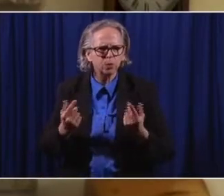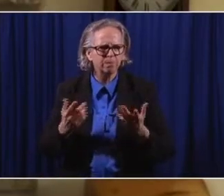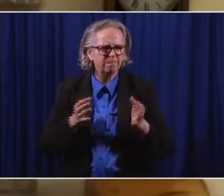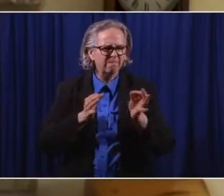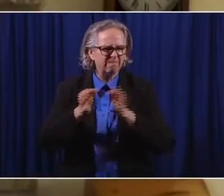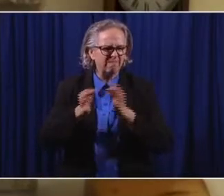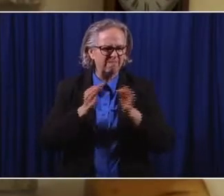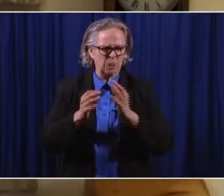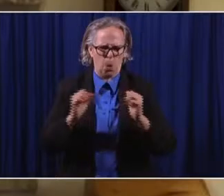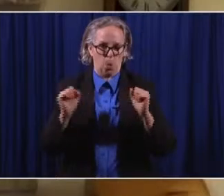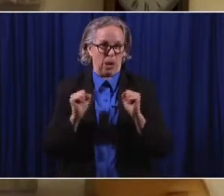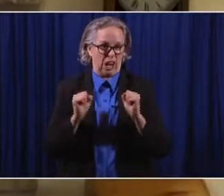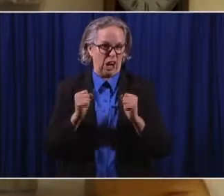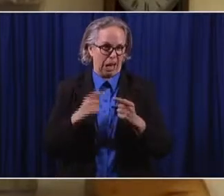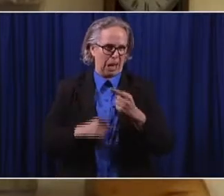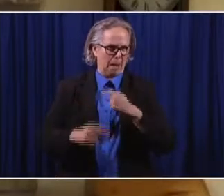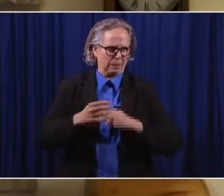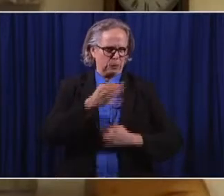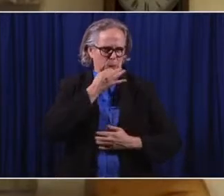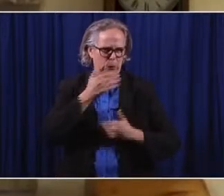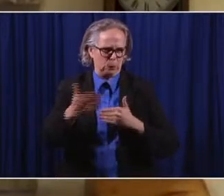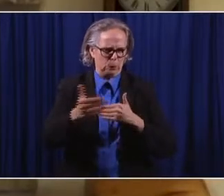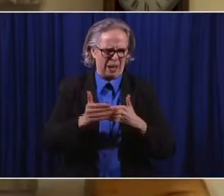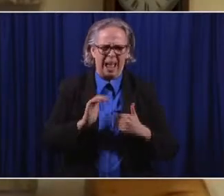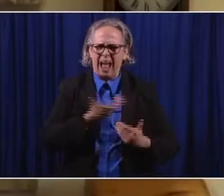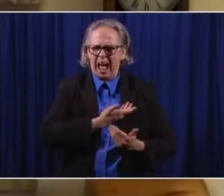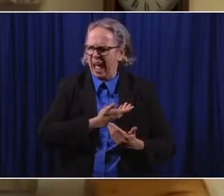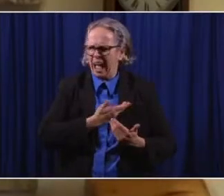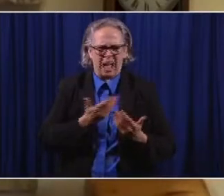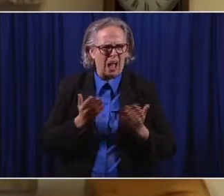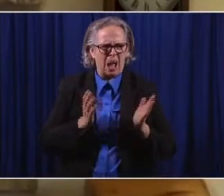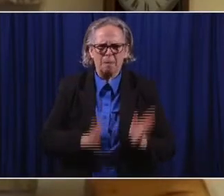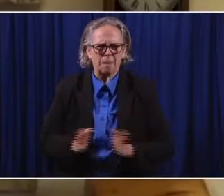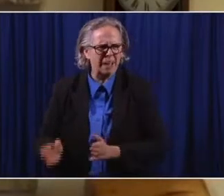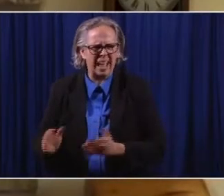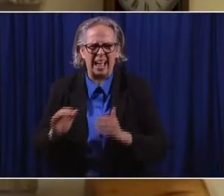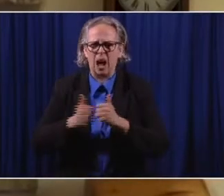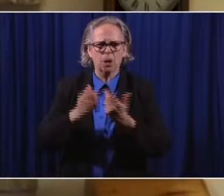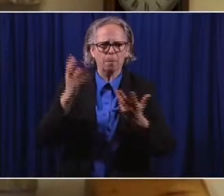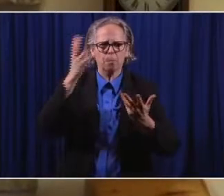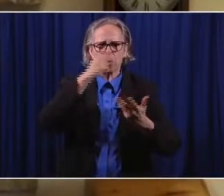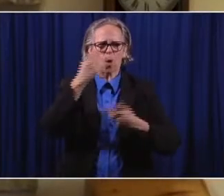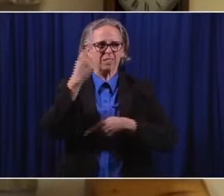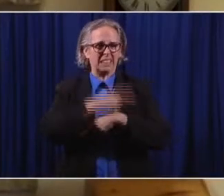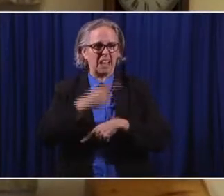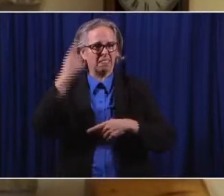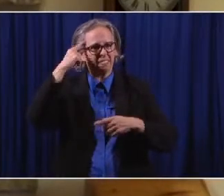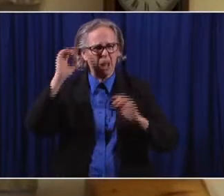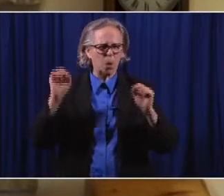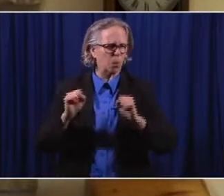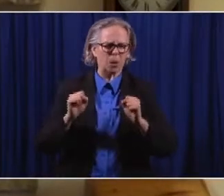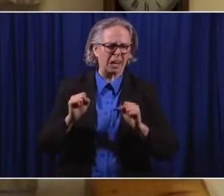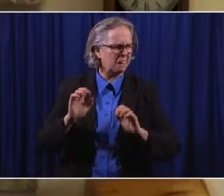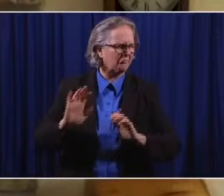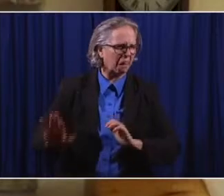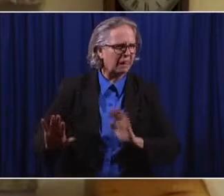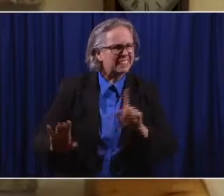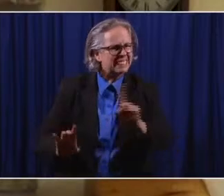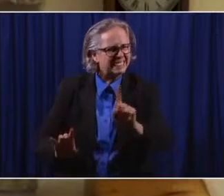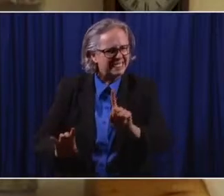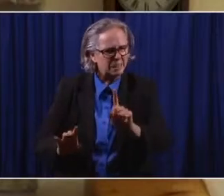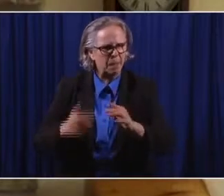outside in Ohio, and it's hard to think about winter, but it will be coming. And the concern, of course, is as people move inside